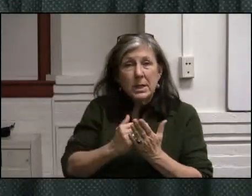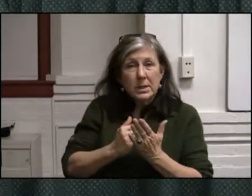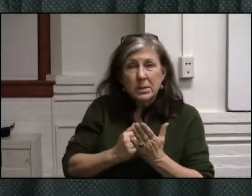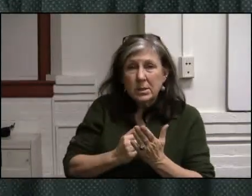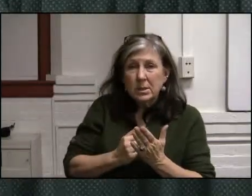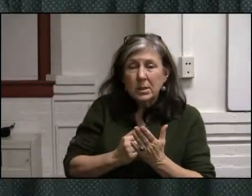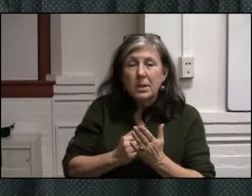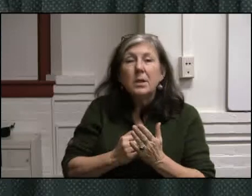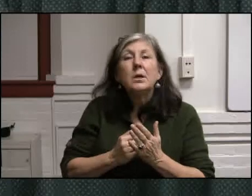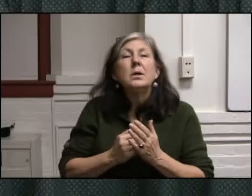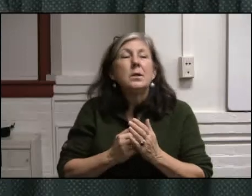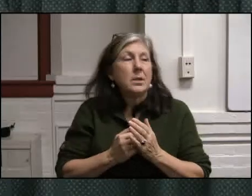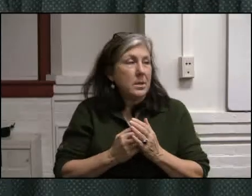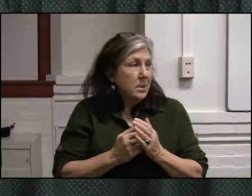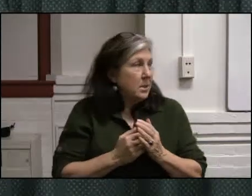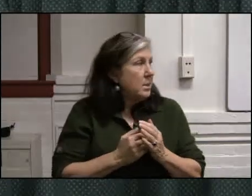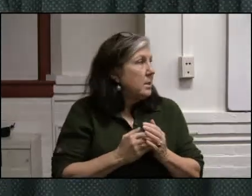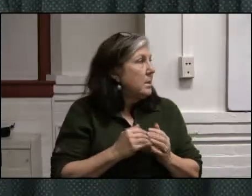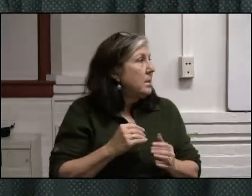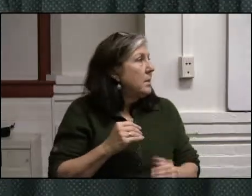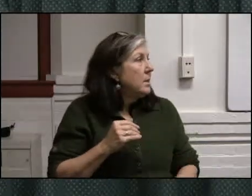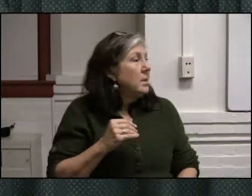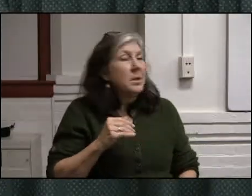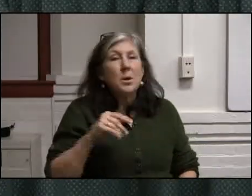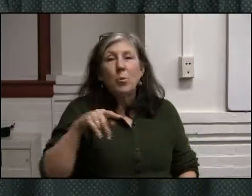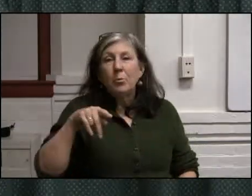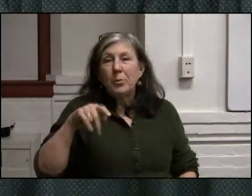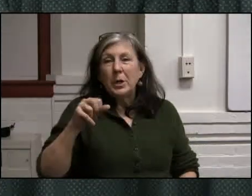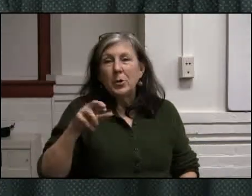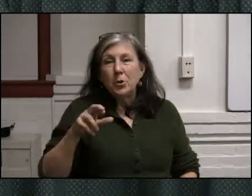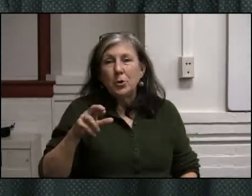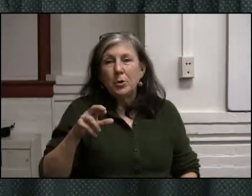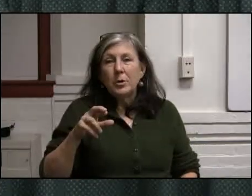getting what we'll into it? try to do, or what we will do to try to be helpful,